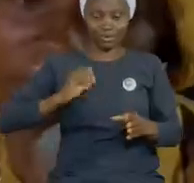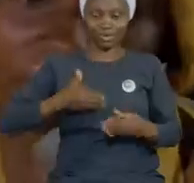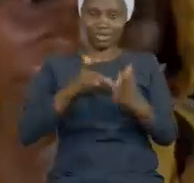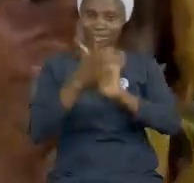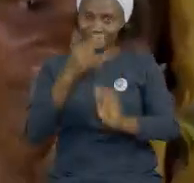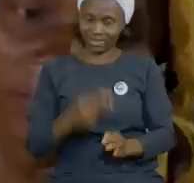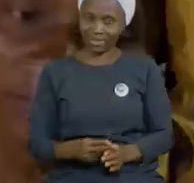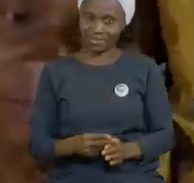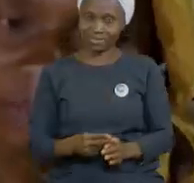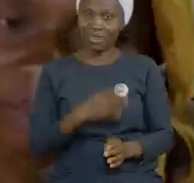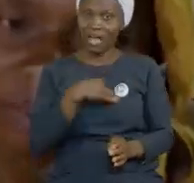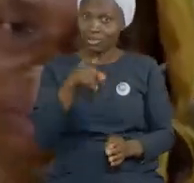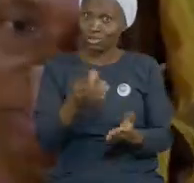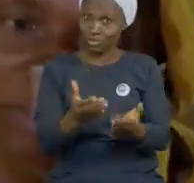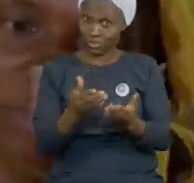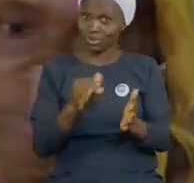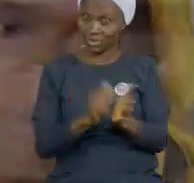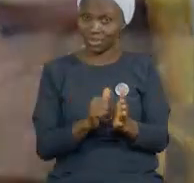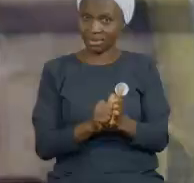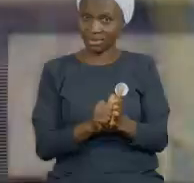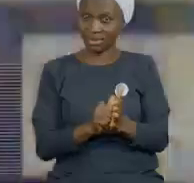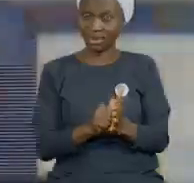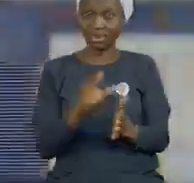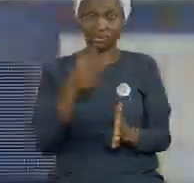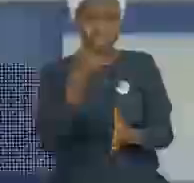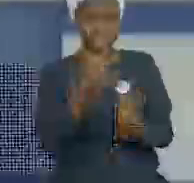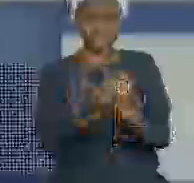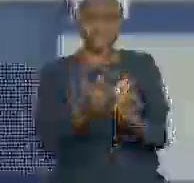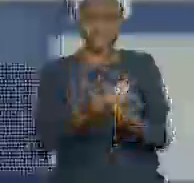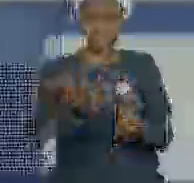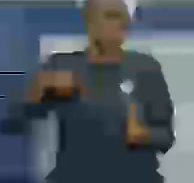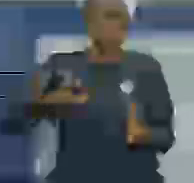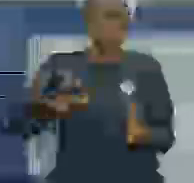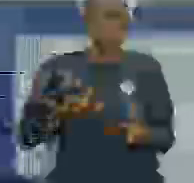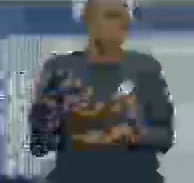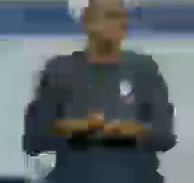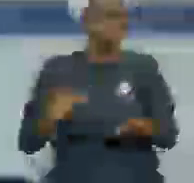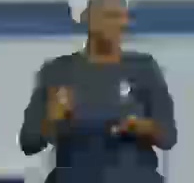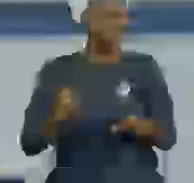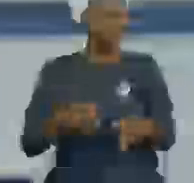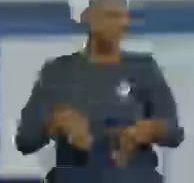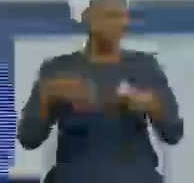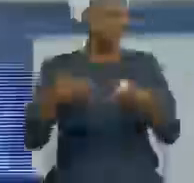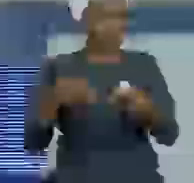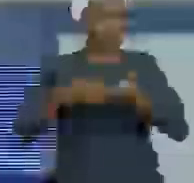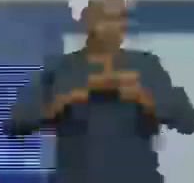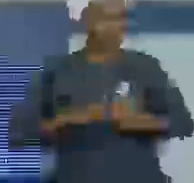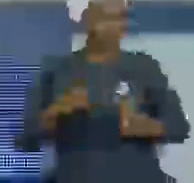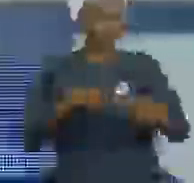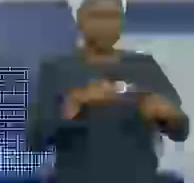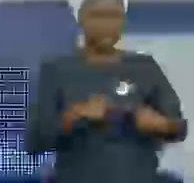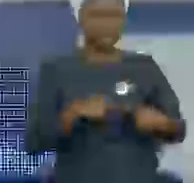you want that. You see that religion does not provide peace of heart.